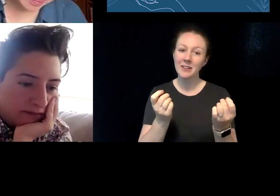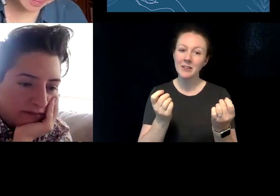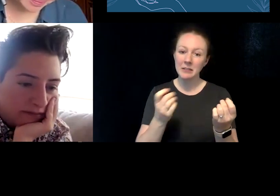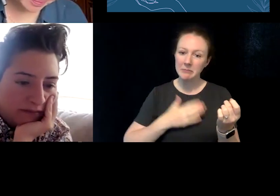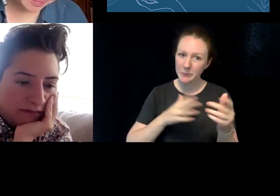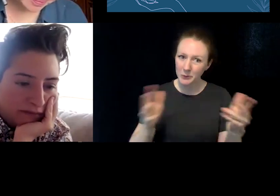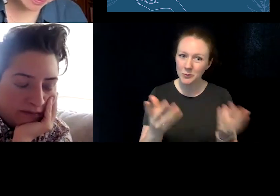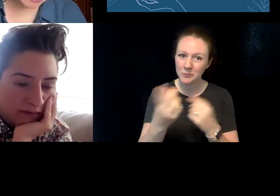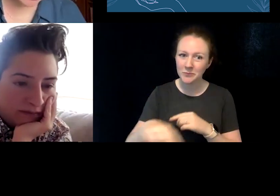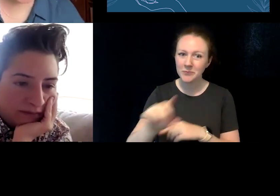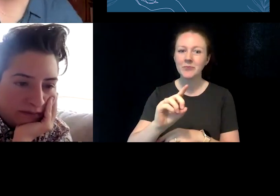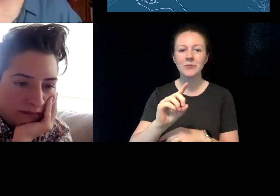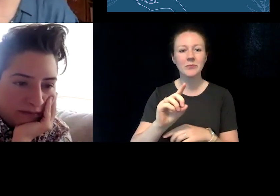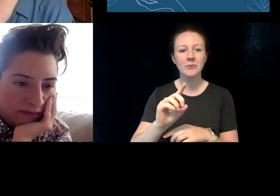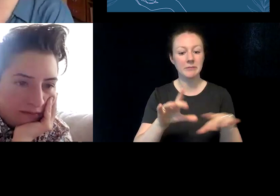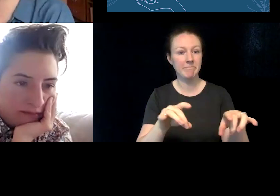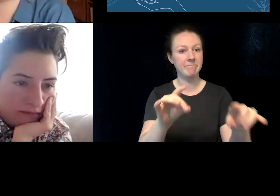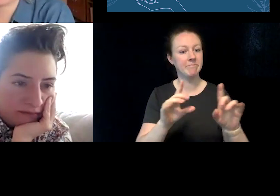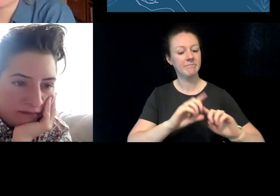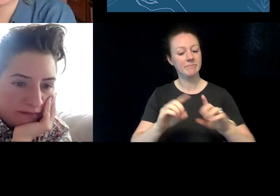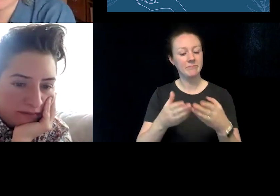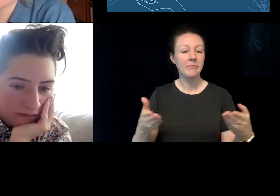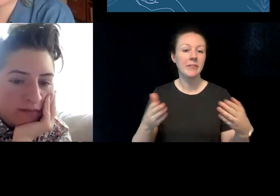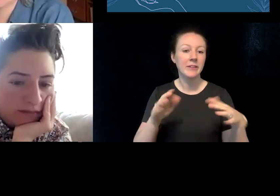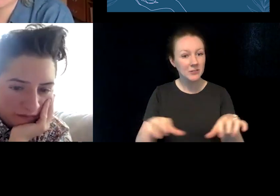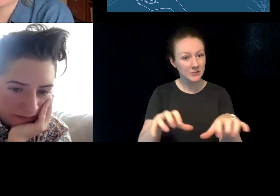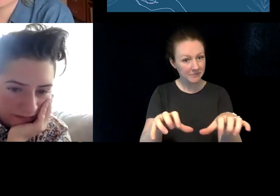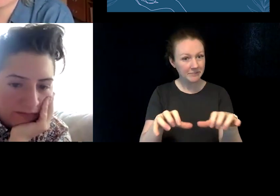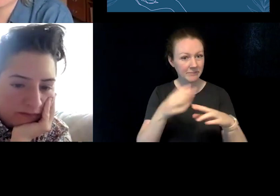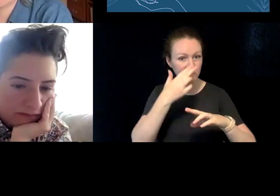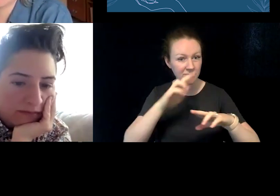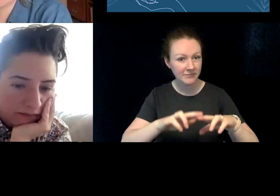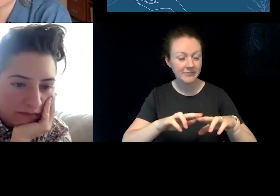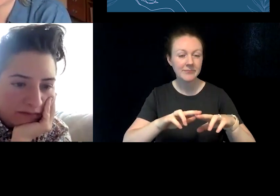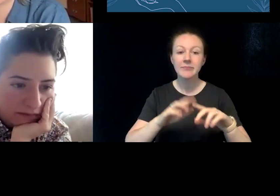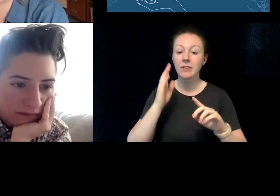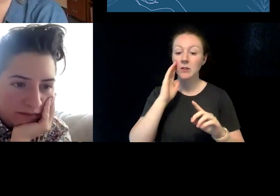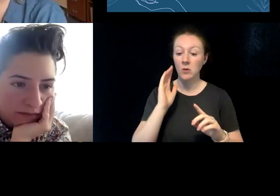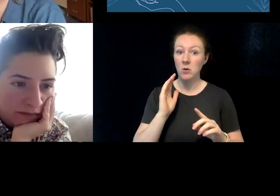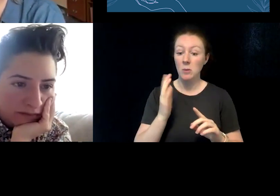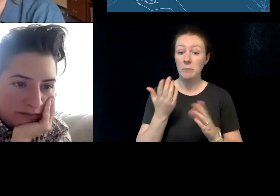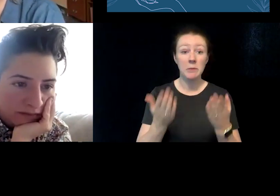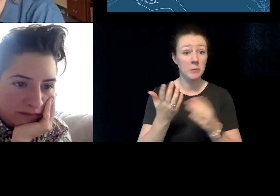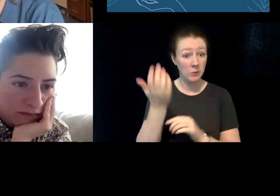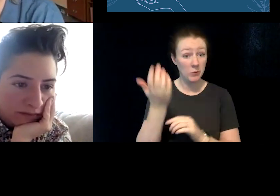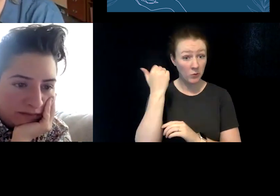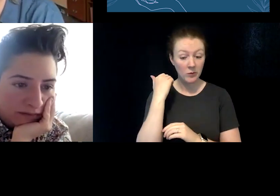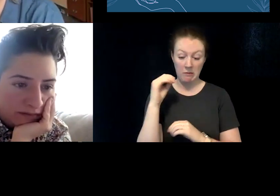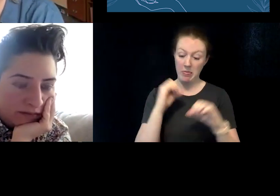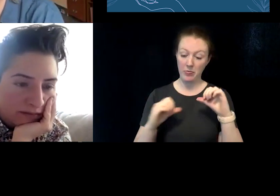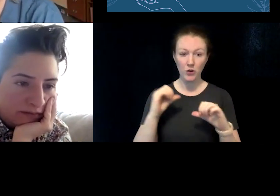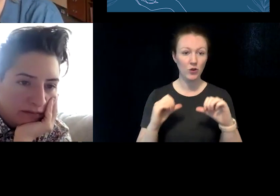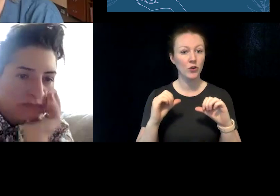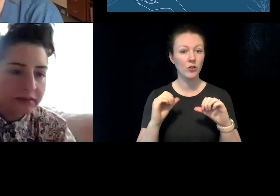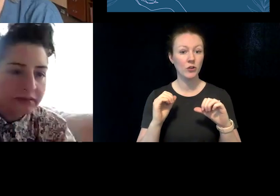many ways I think we all have made our hobbies our career and our lives. So you know, play